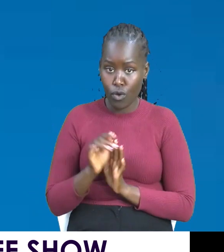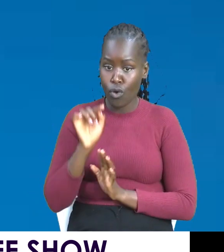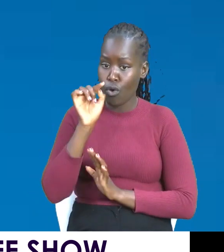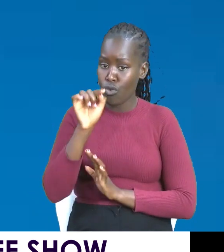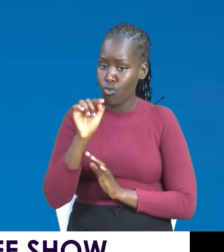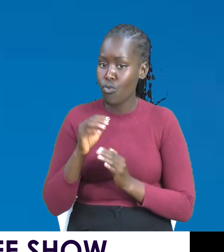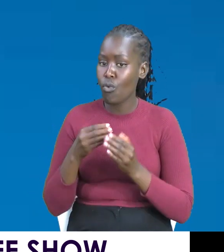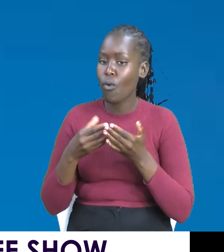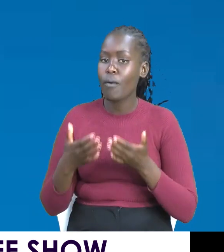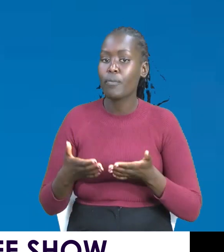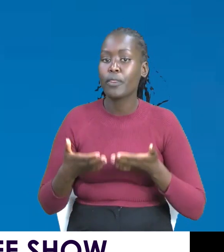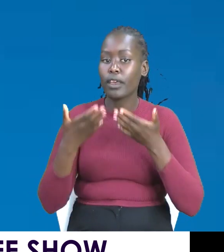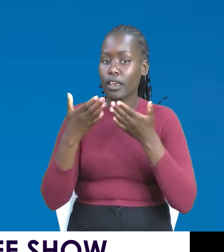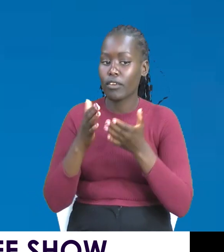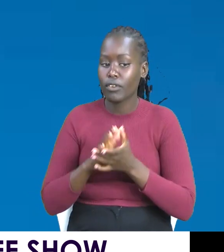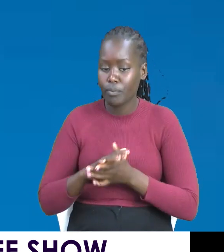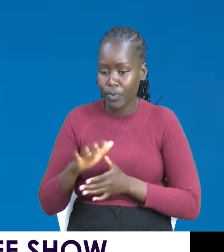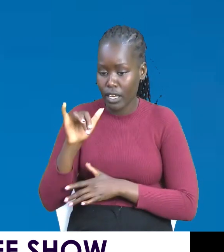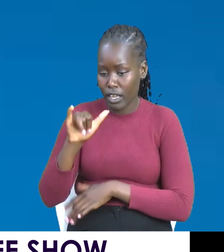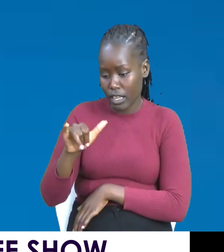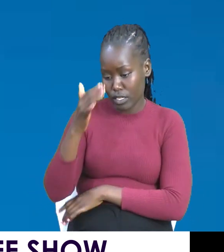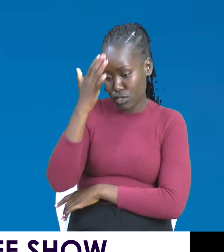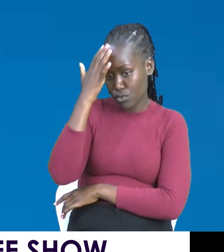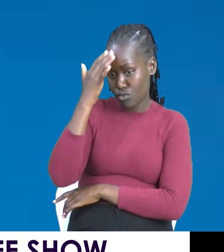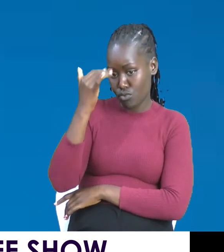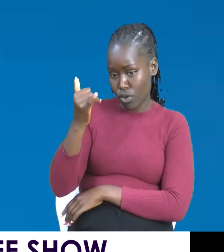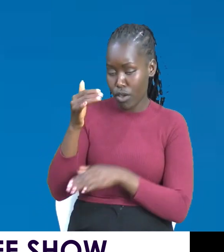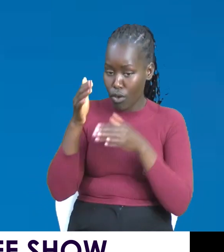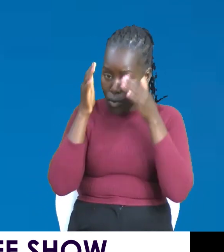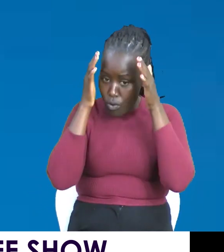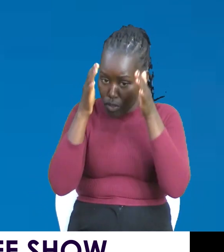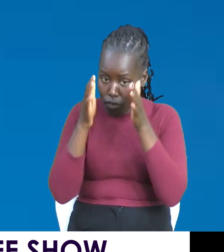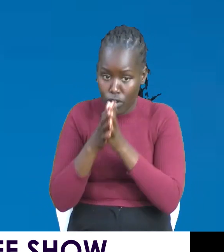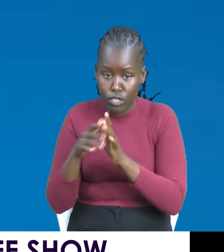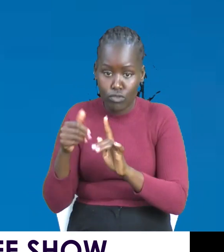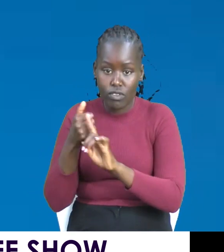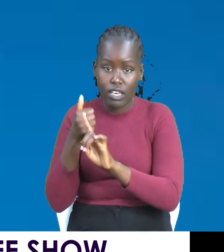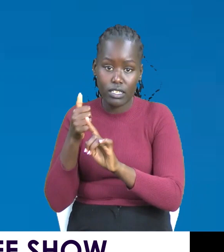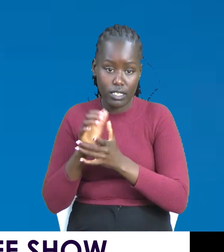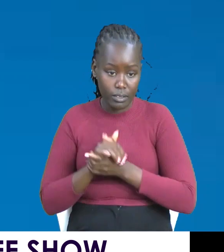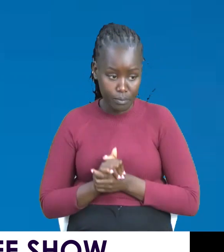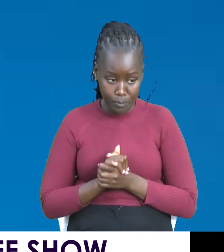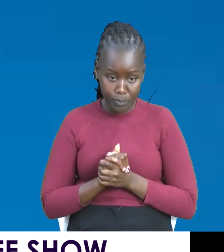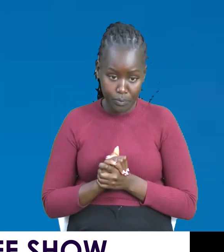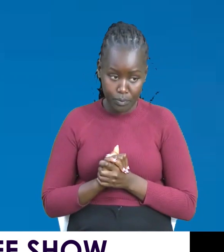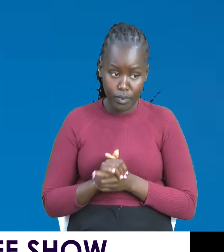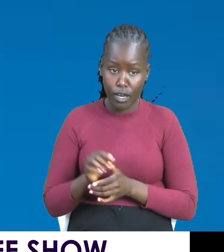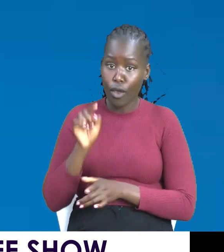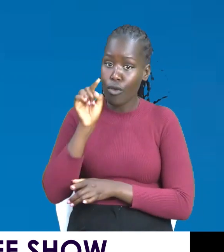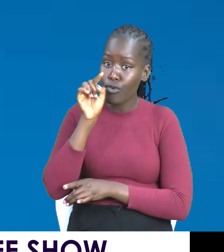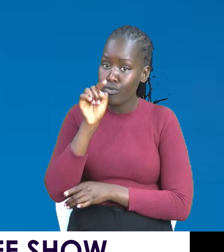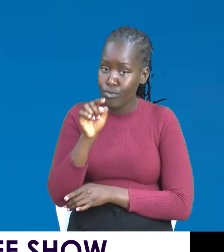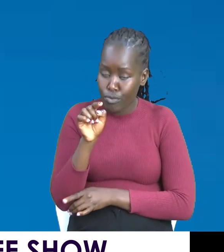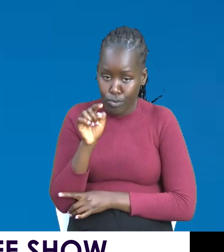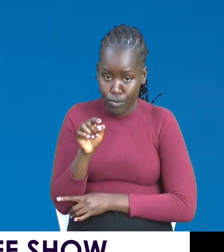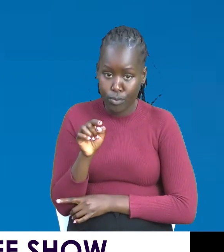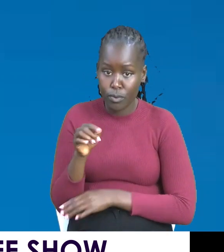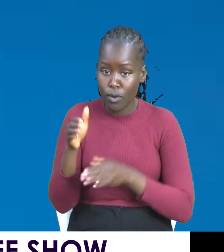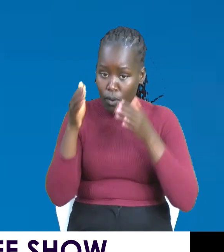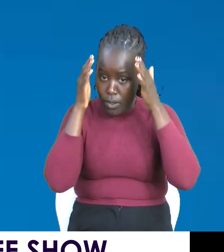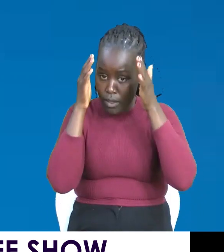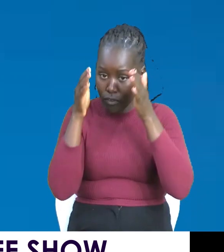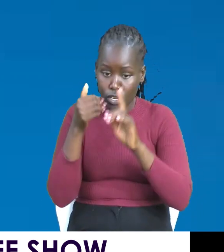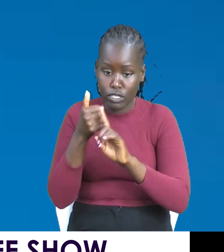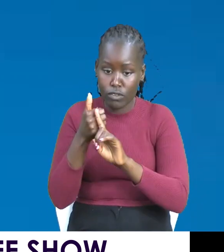source, and that is why you are the focus of the attack. You are the focus of